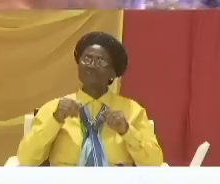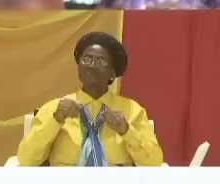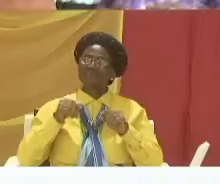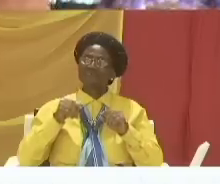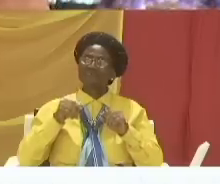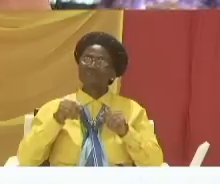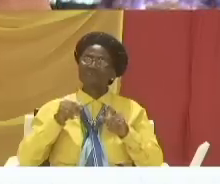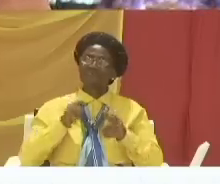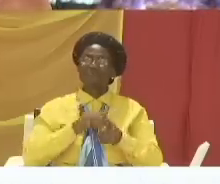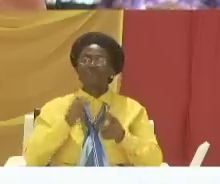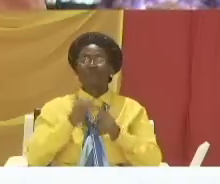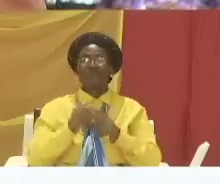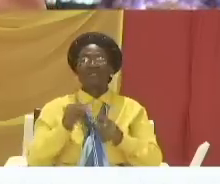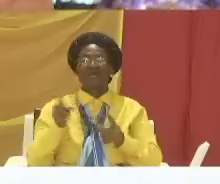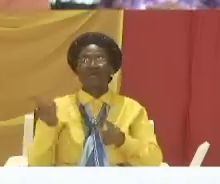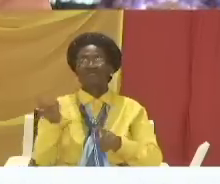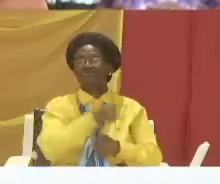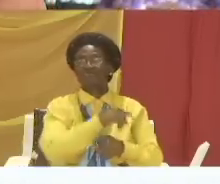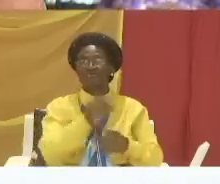Whether you want to believe it or not,